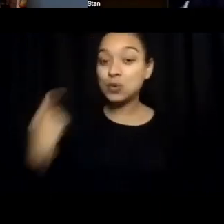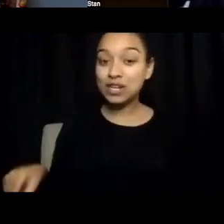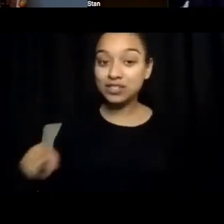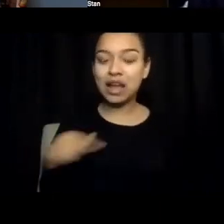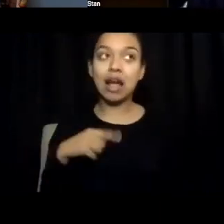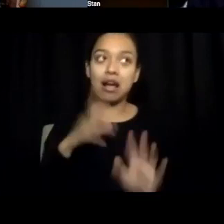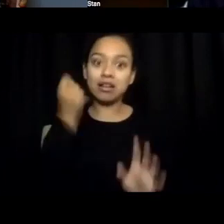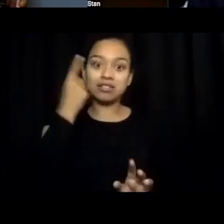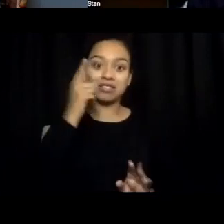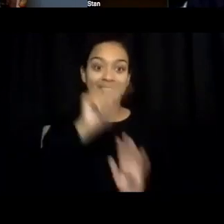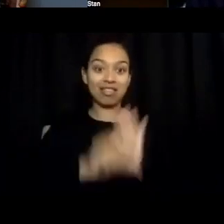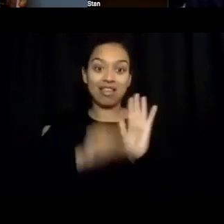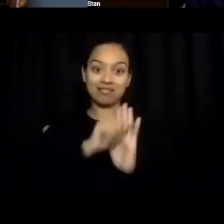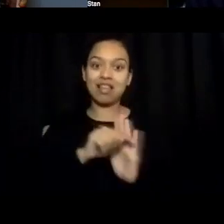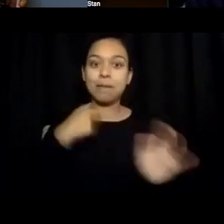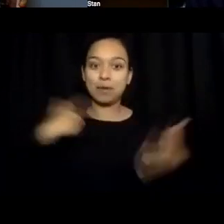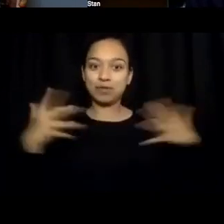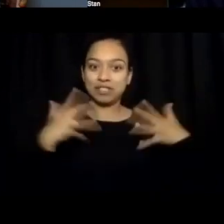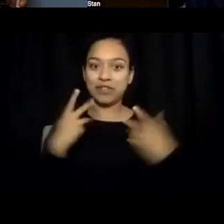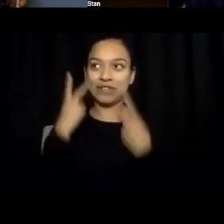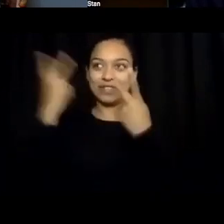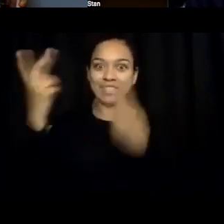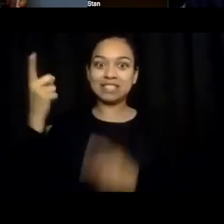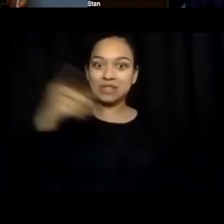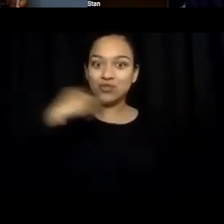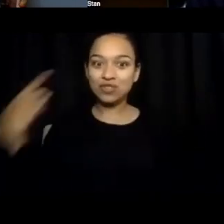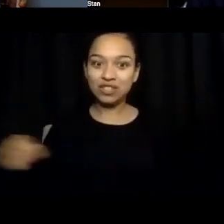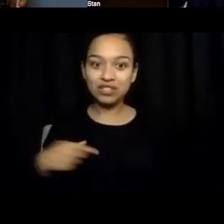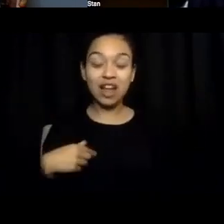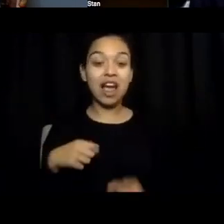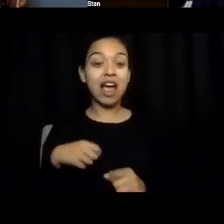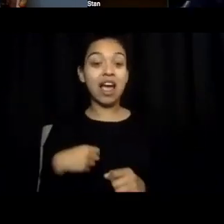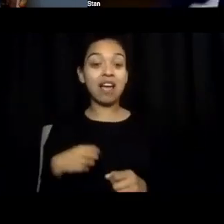so glad I had that experience of, you know, from my balcony, I could see